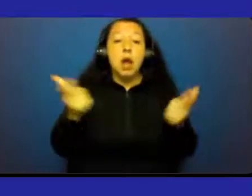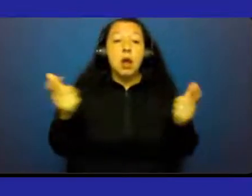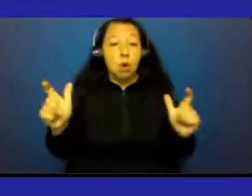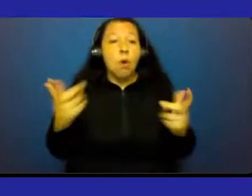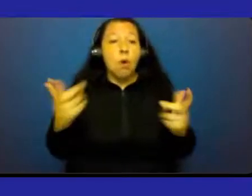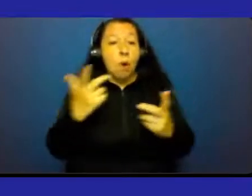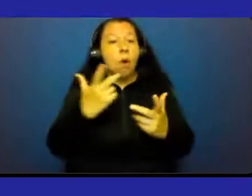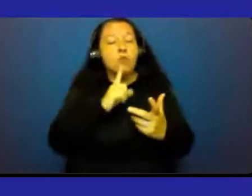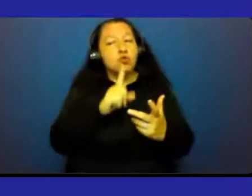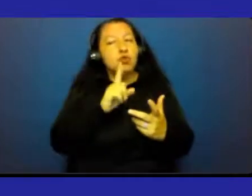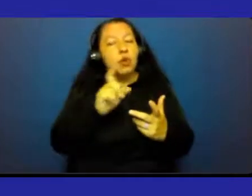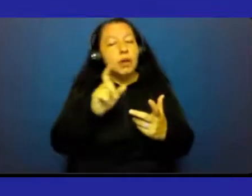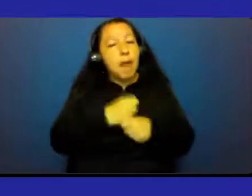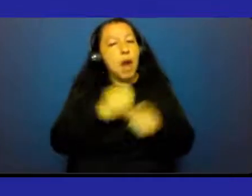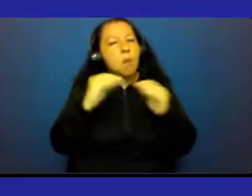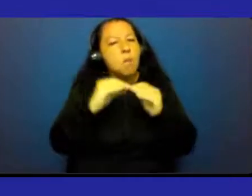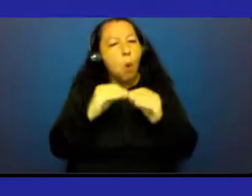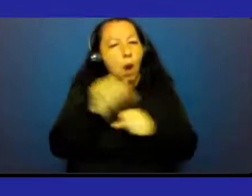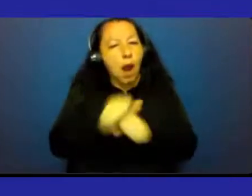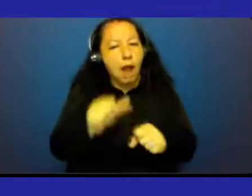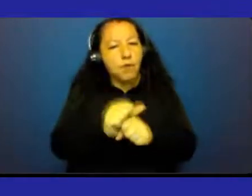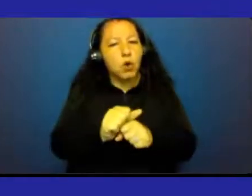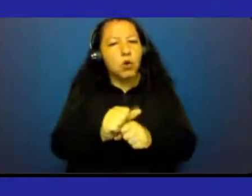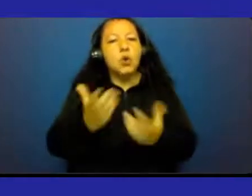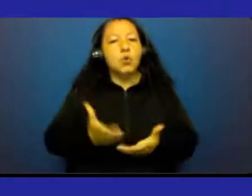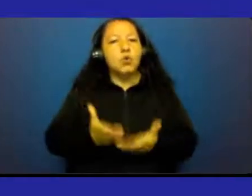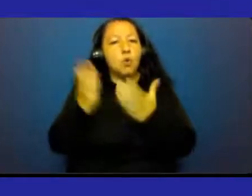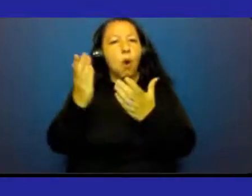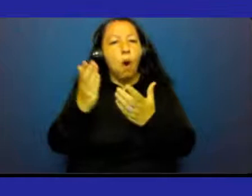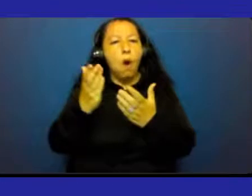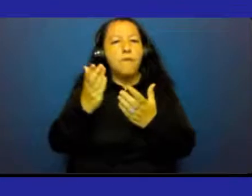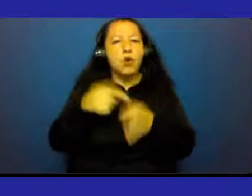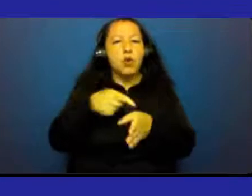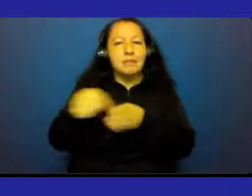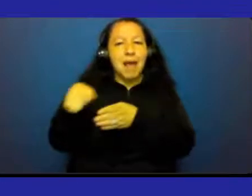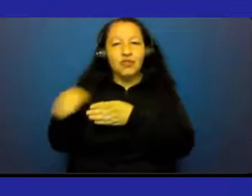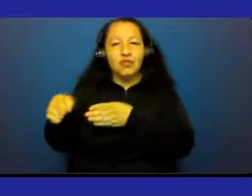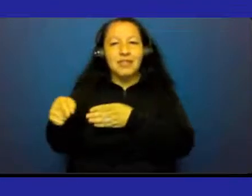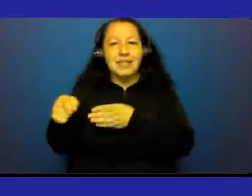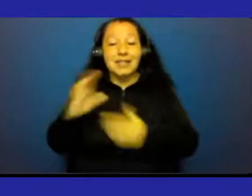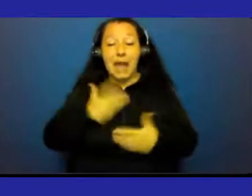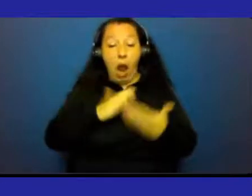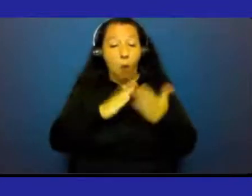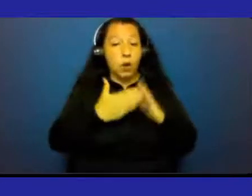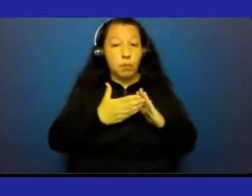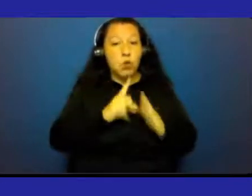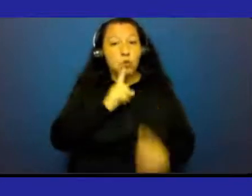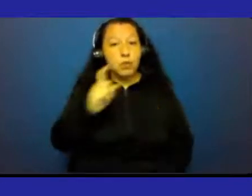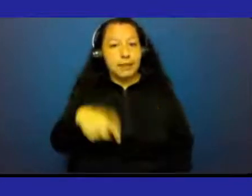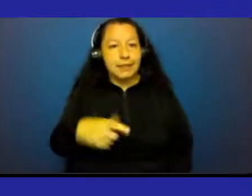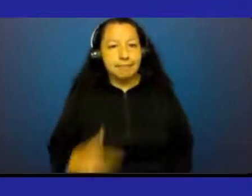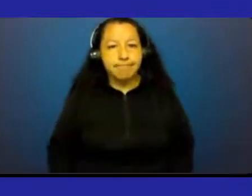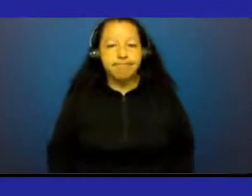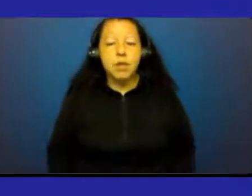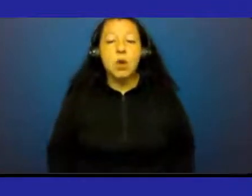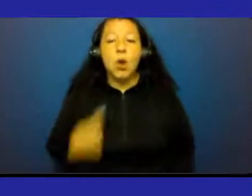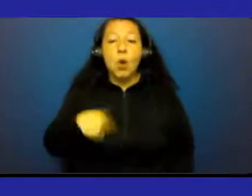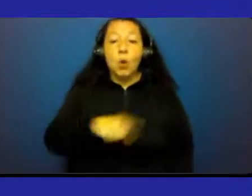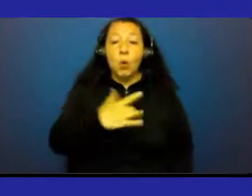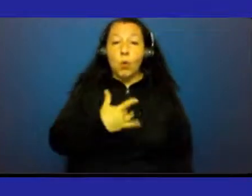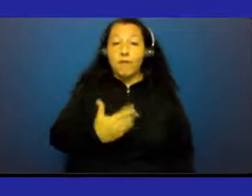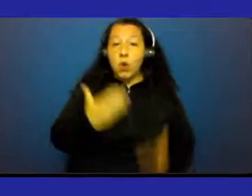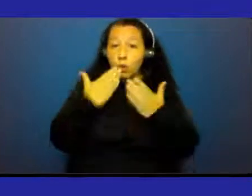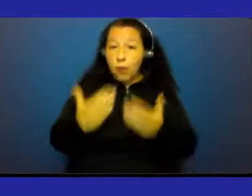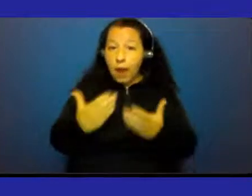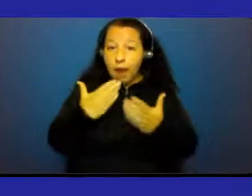made to offer specialties that are in high need to our community. We are very grateful with the